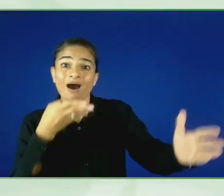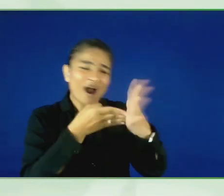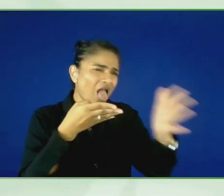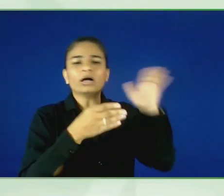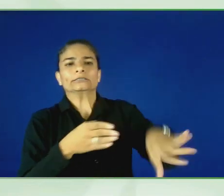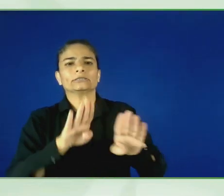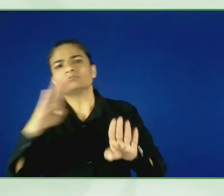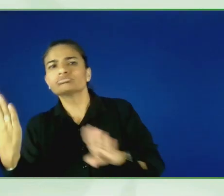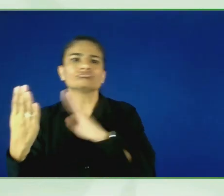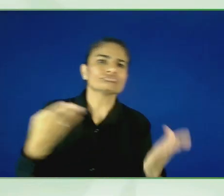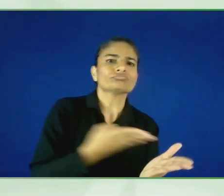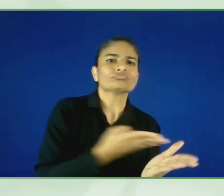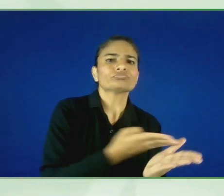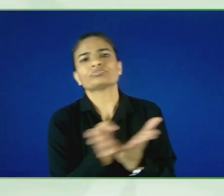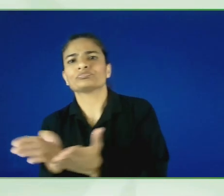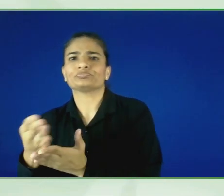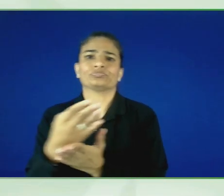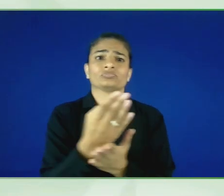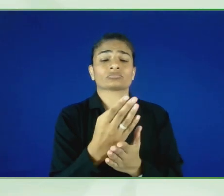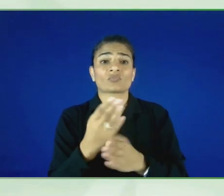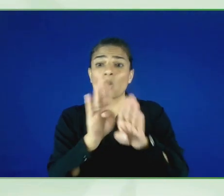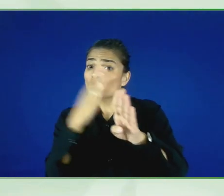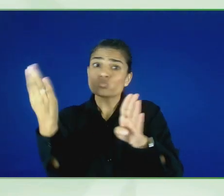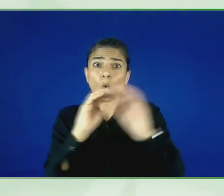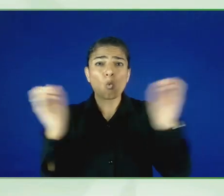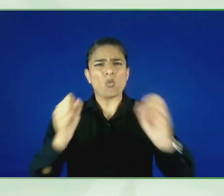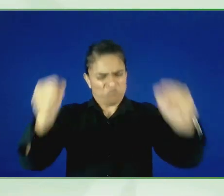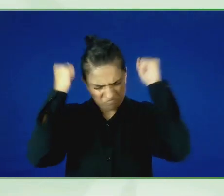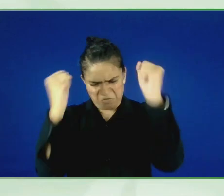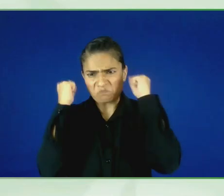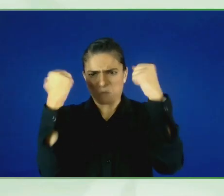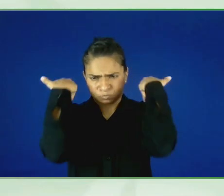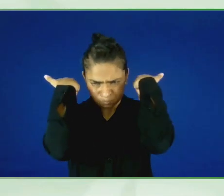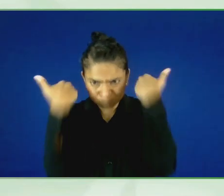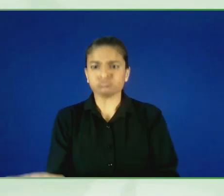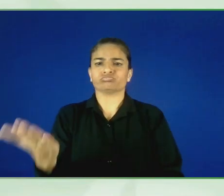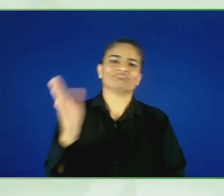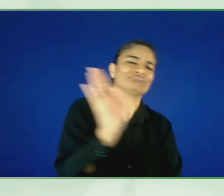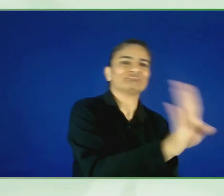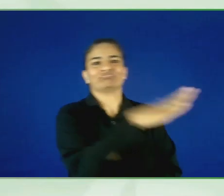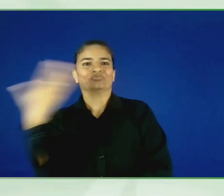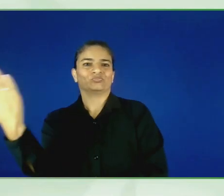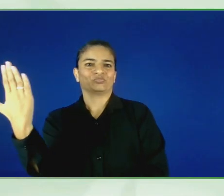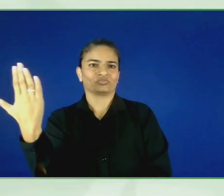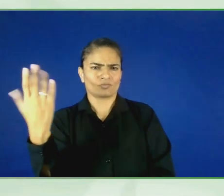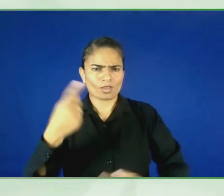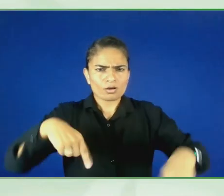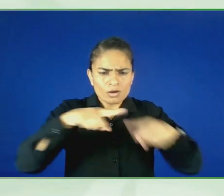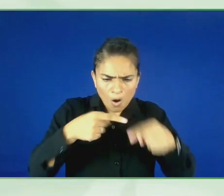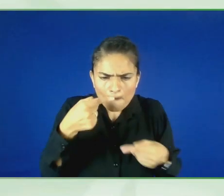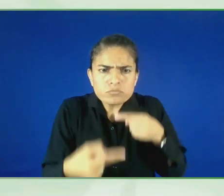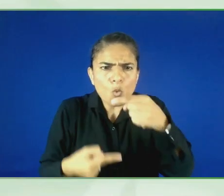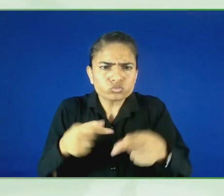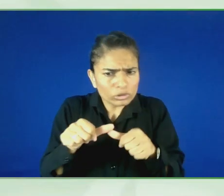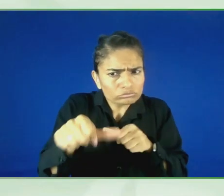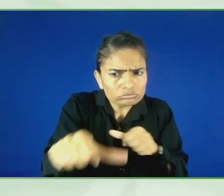heard a few people mentioning measure your progress. Your senior leadership, the senior leadership within companies will